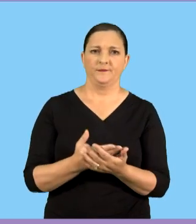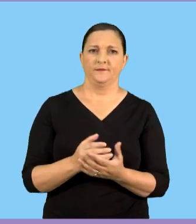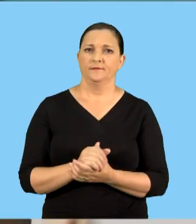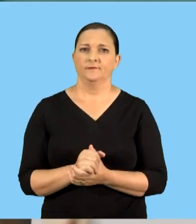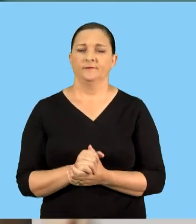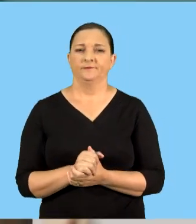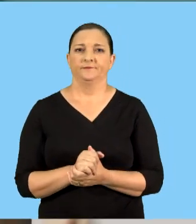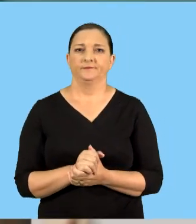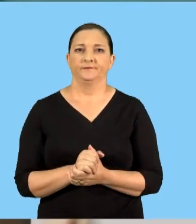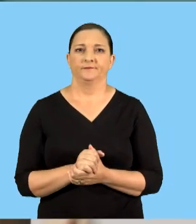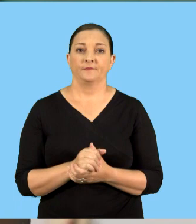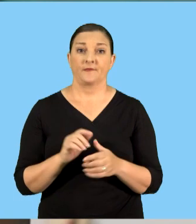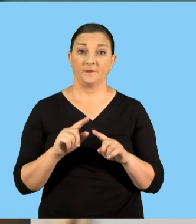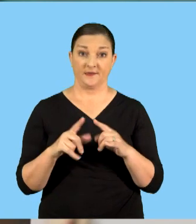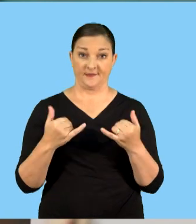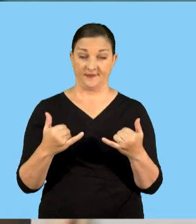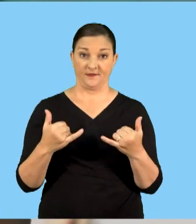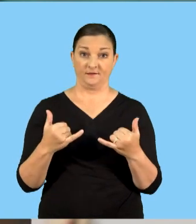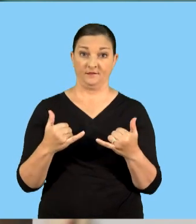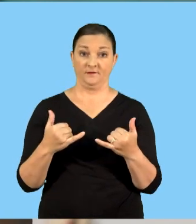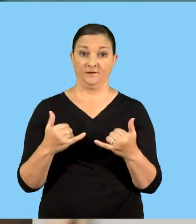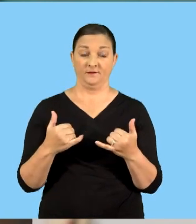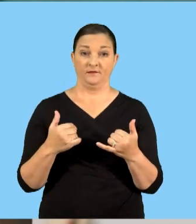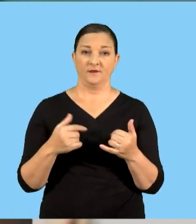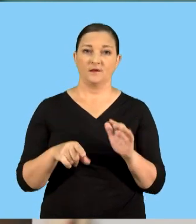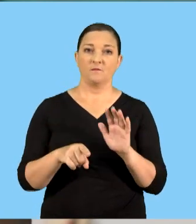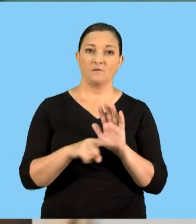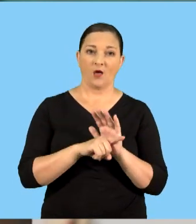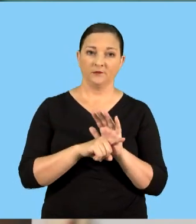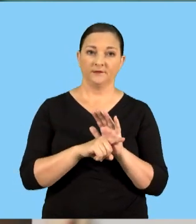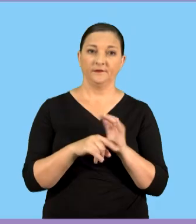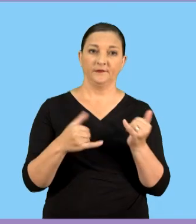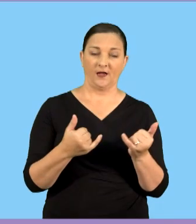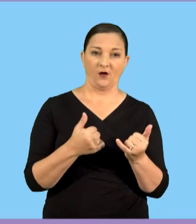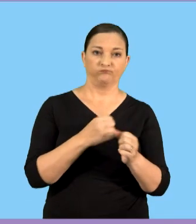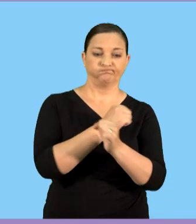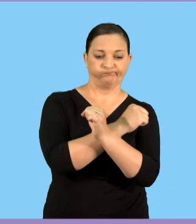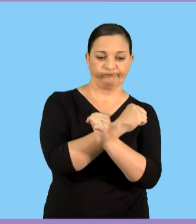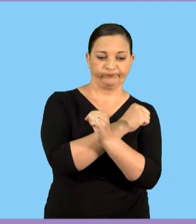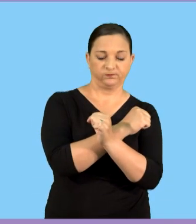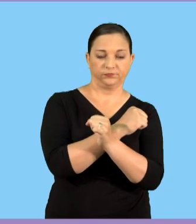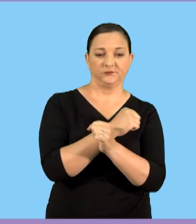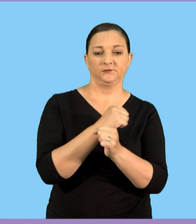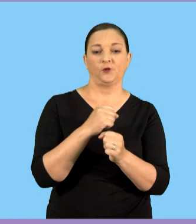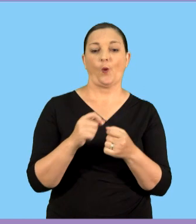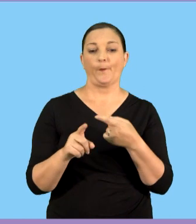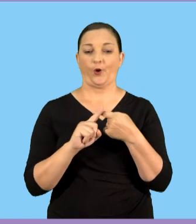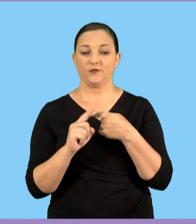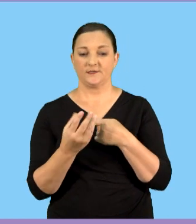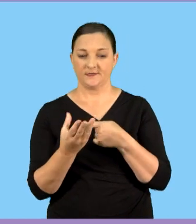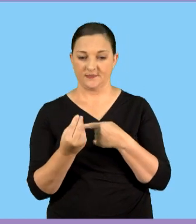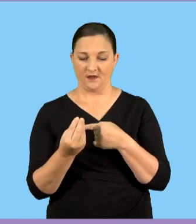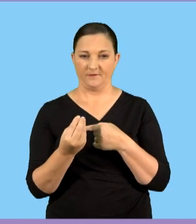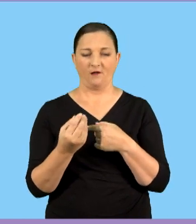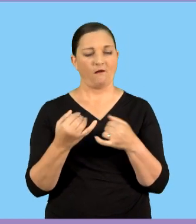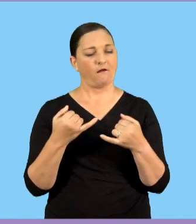around because multiplication is commutative. But if I multiply a negative number with a positive number, then my answer